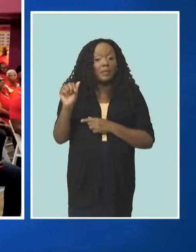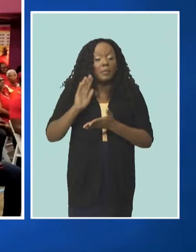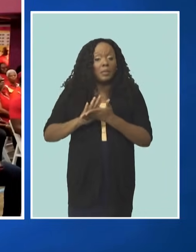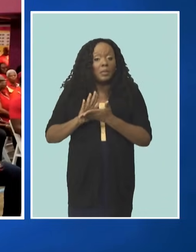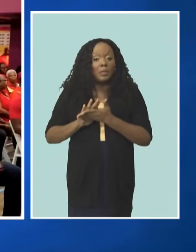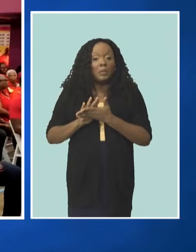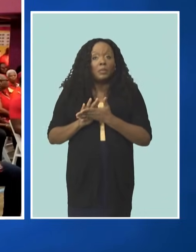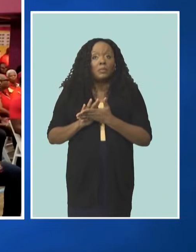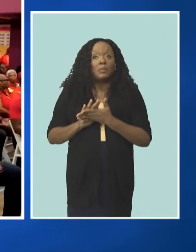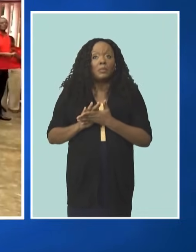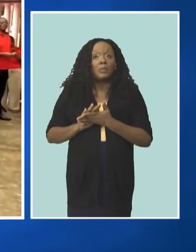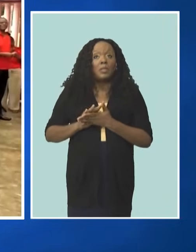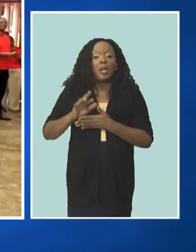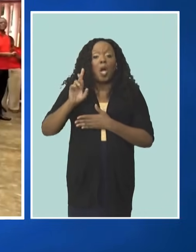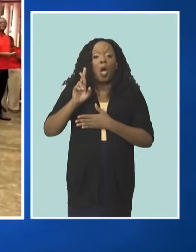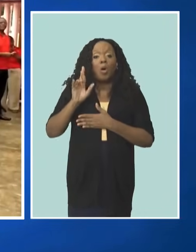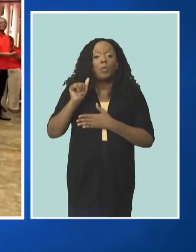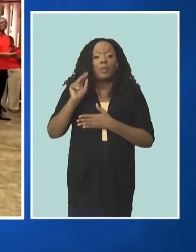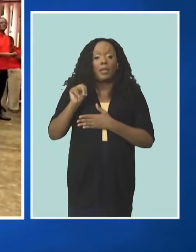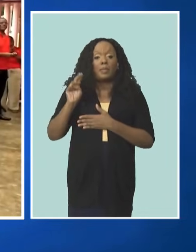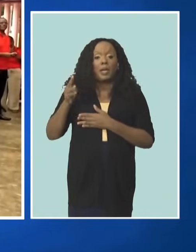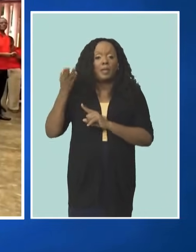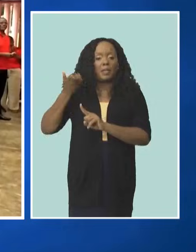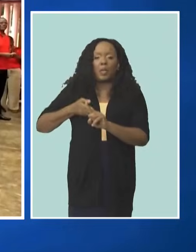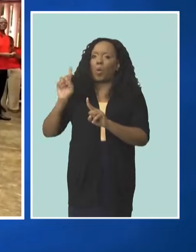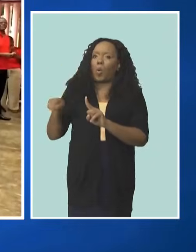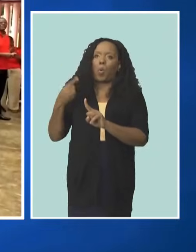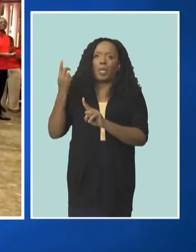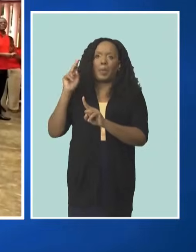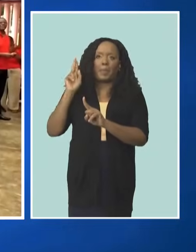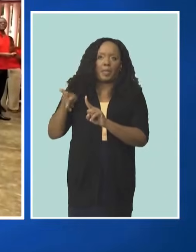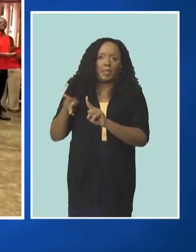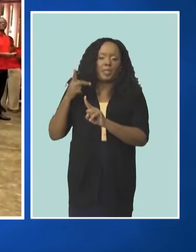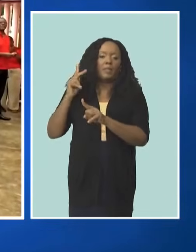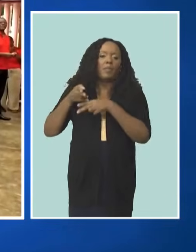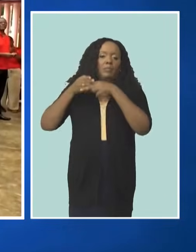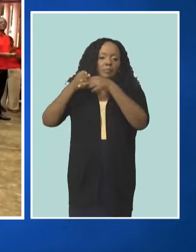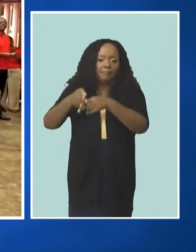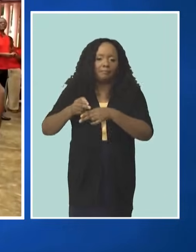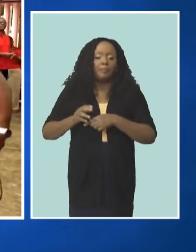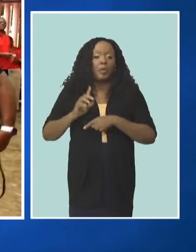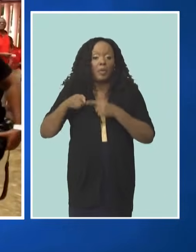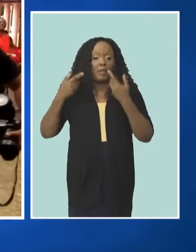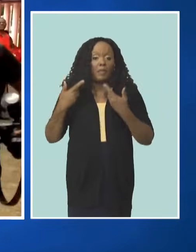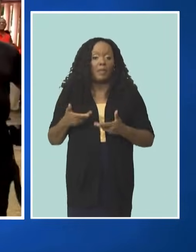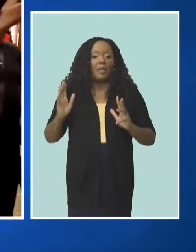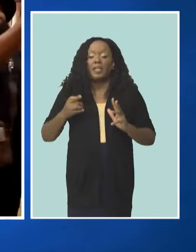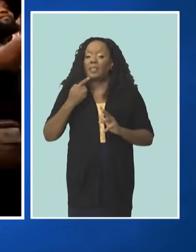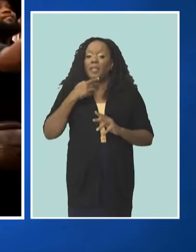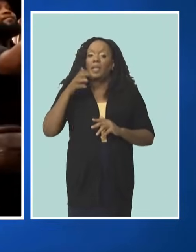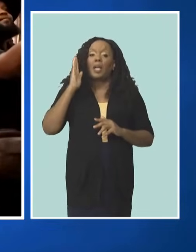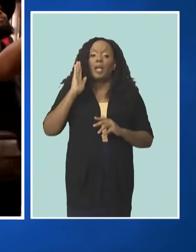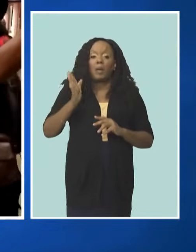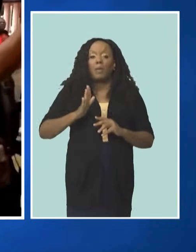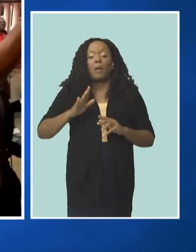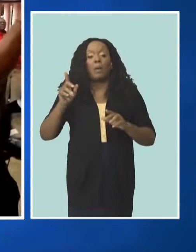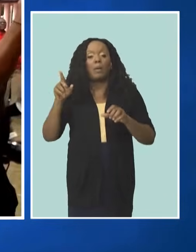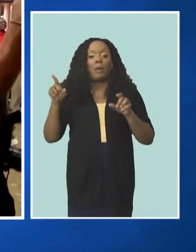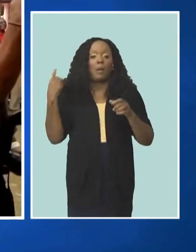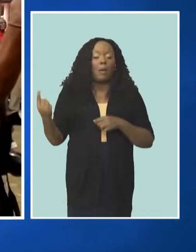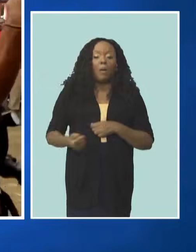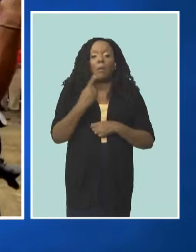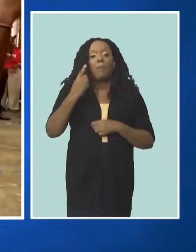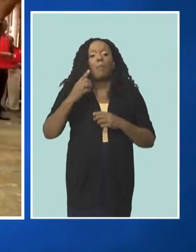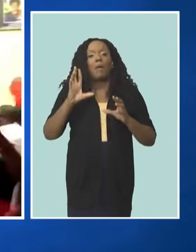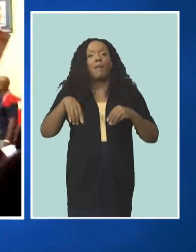was the only person seeking nomination. Speaking after his nomination, Mr. Brathwaite says he plans to be a candidate that will always be